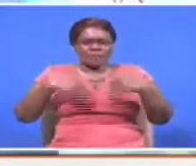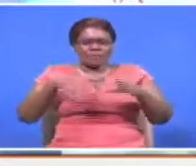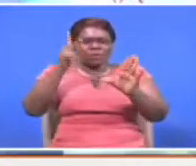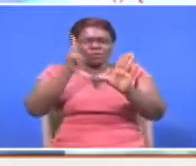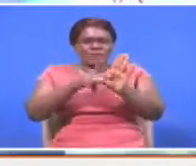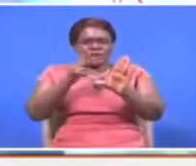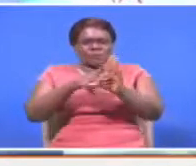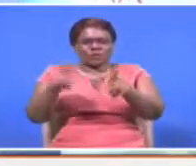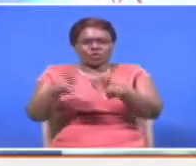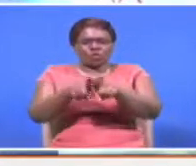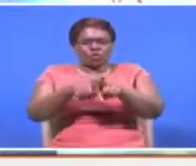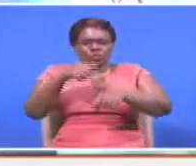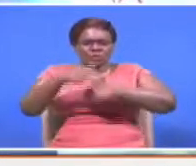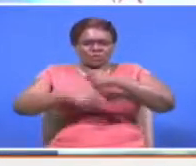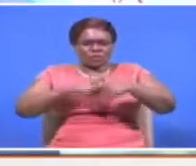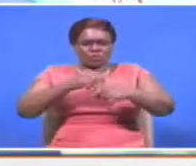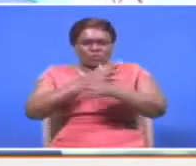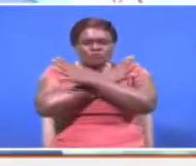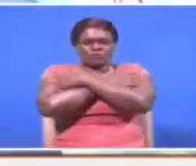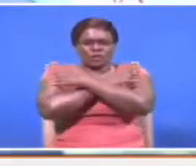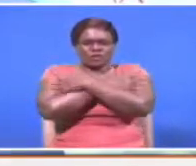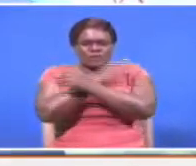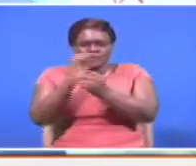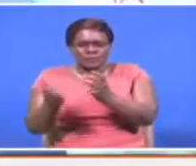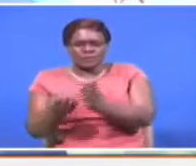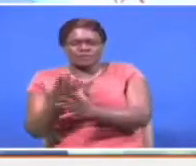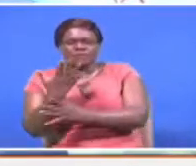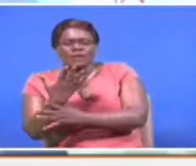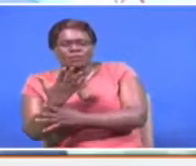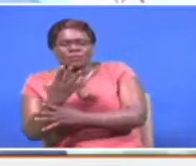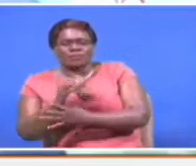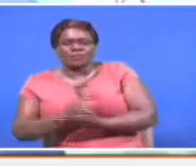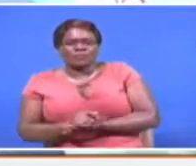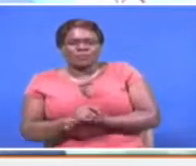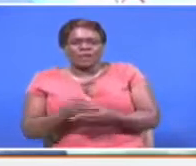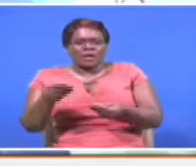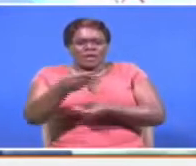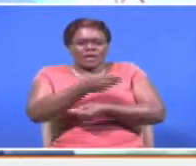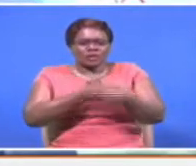common activity, friendliness develop.